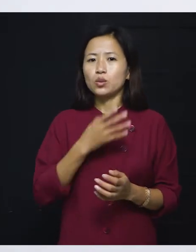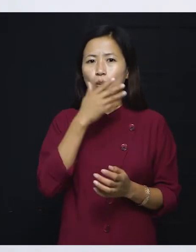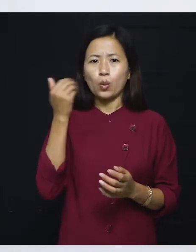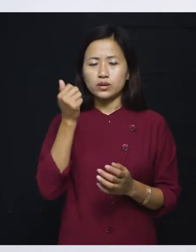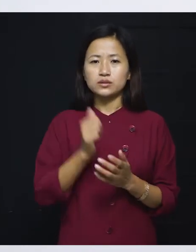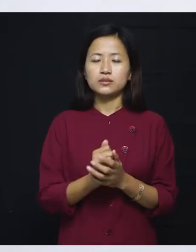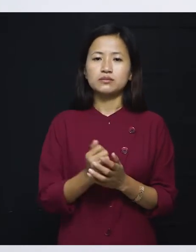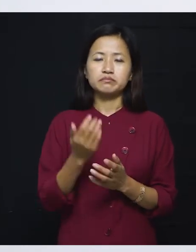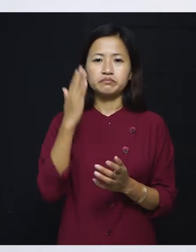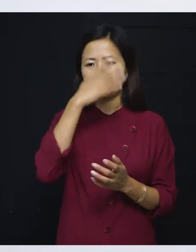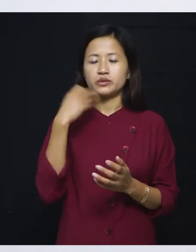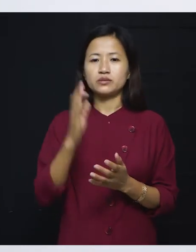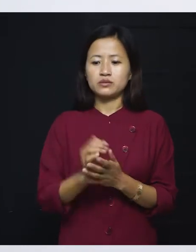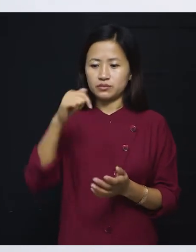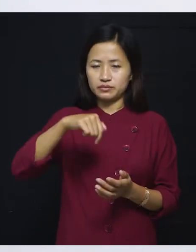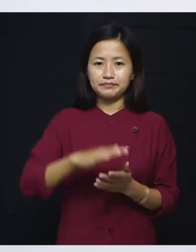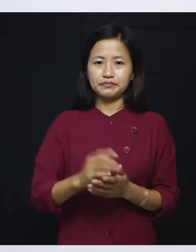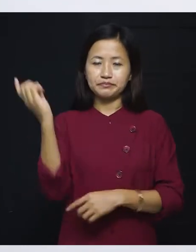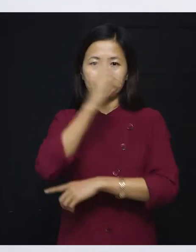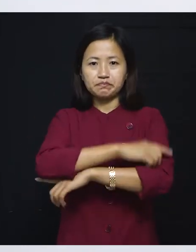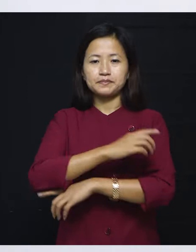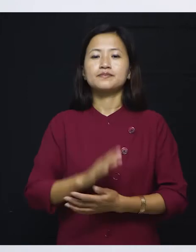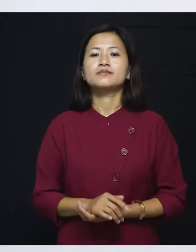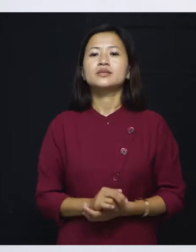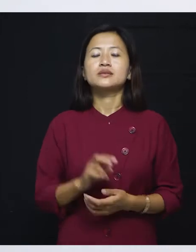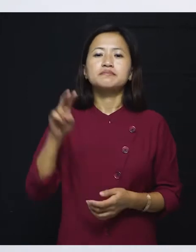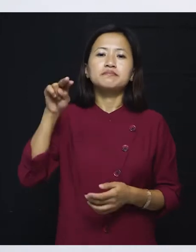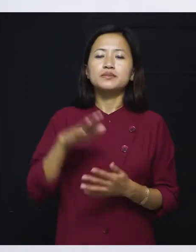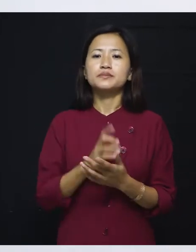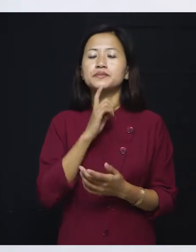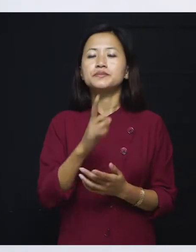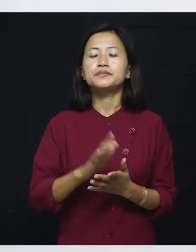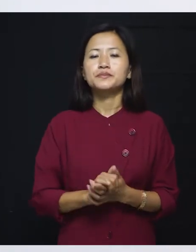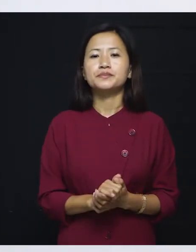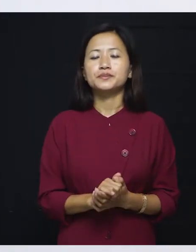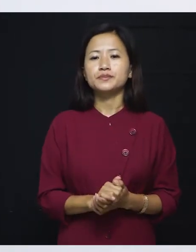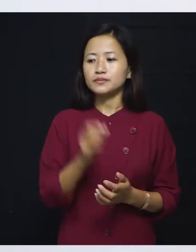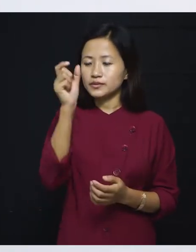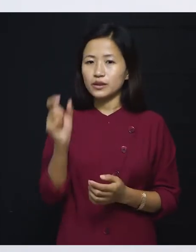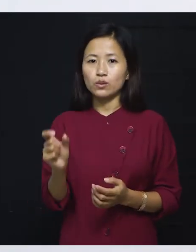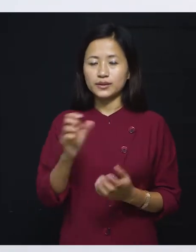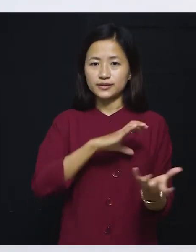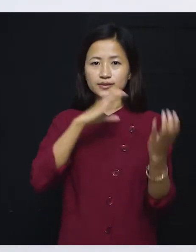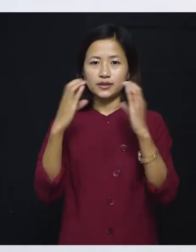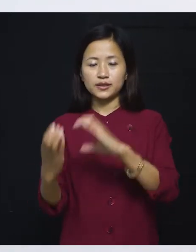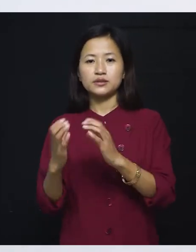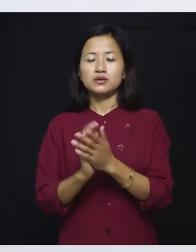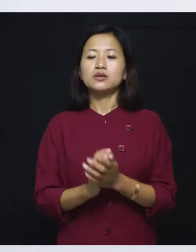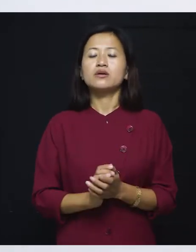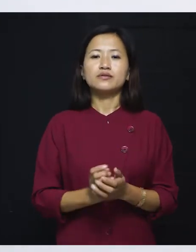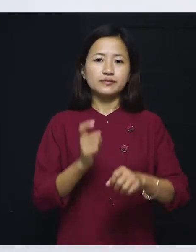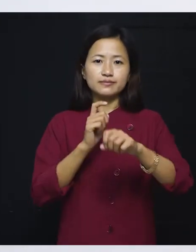beautiful earlier but no more in the present day. Okay? What I mean to say here is this word can change with the change of